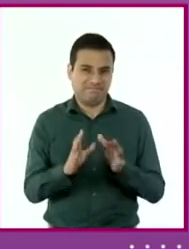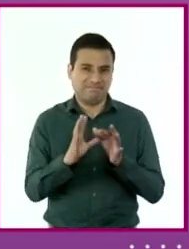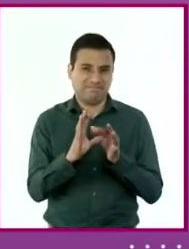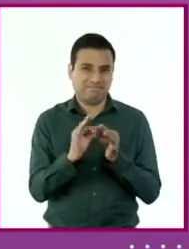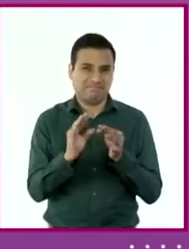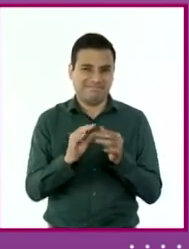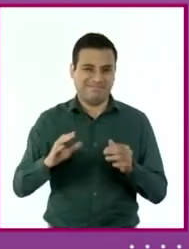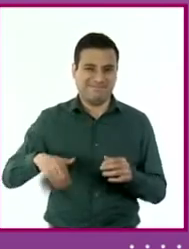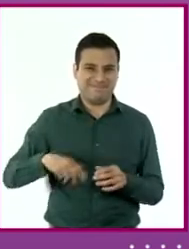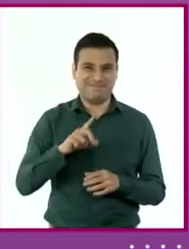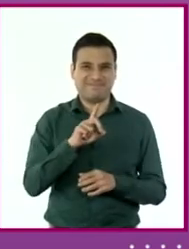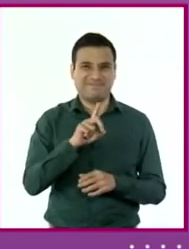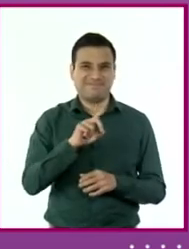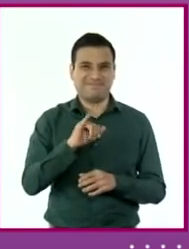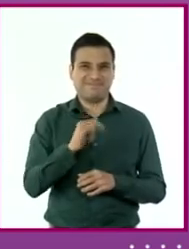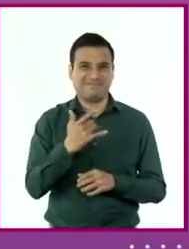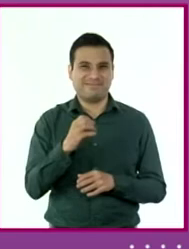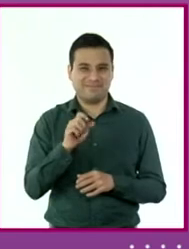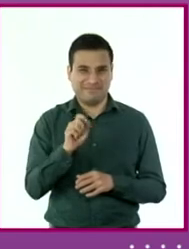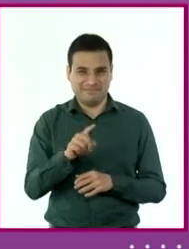hizo Diego. ¿Recuerdan?